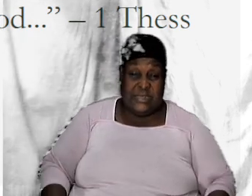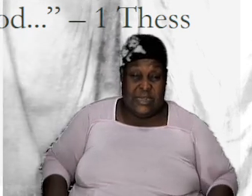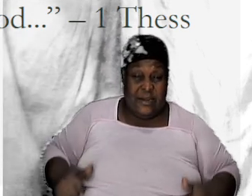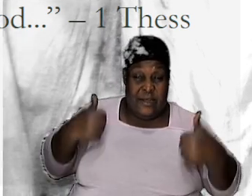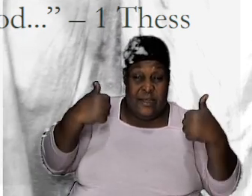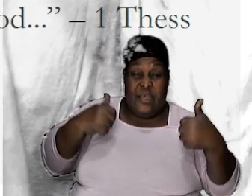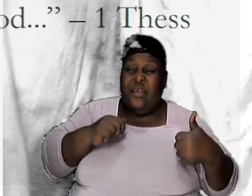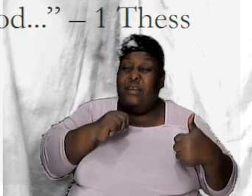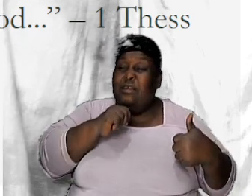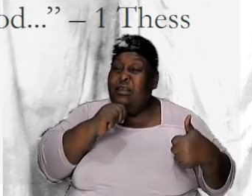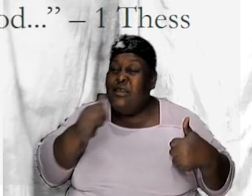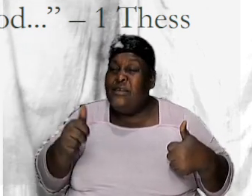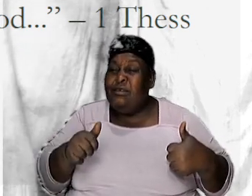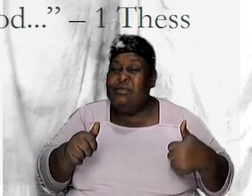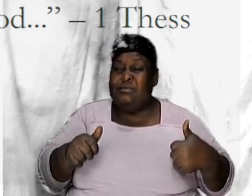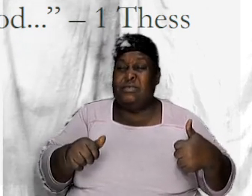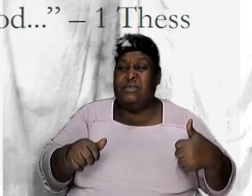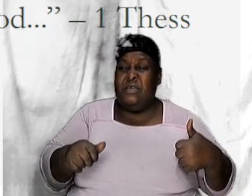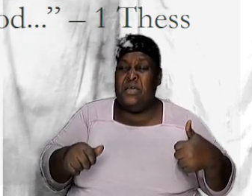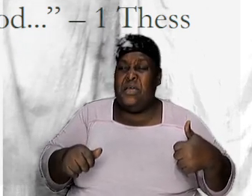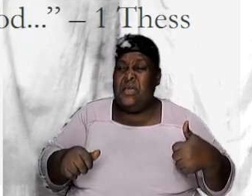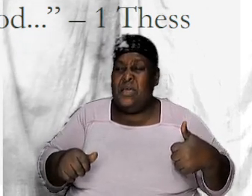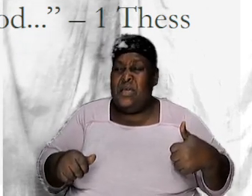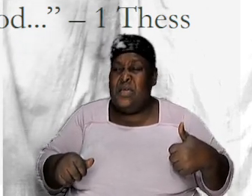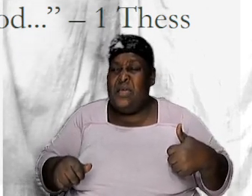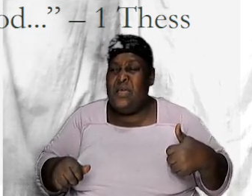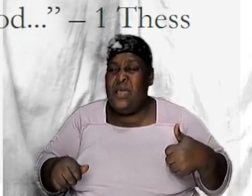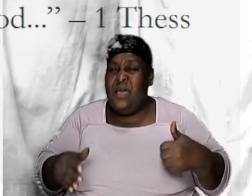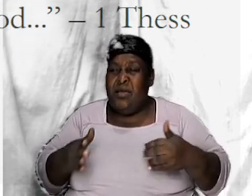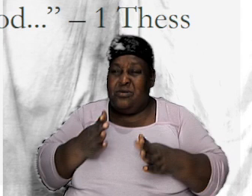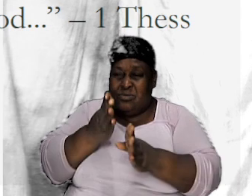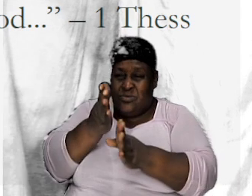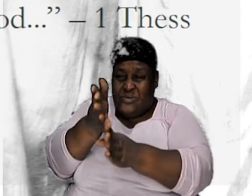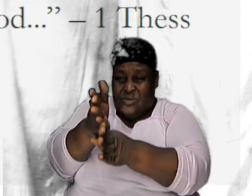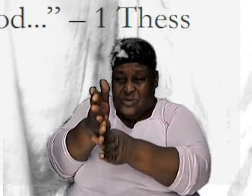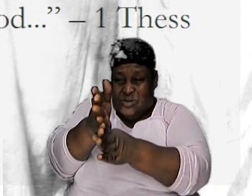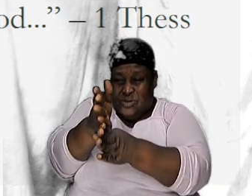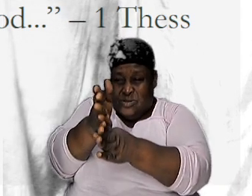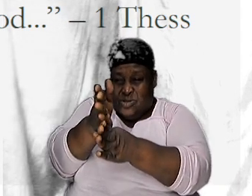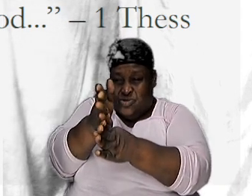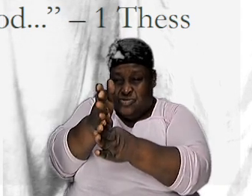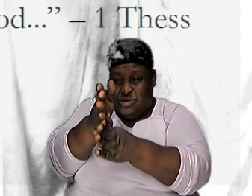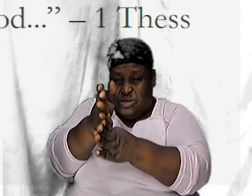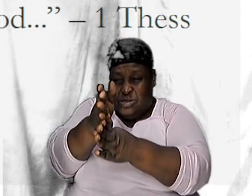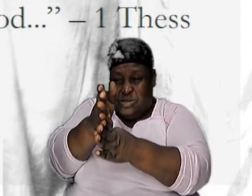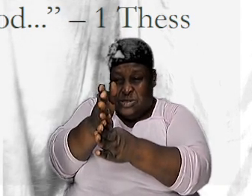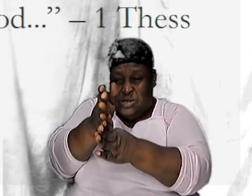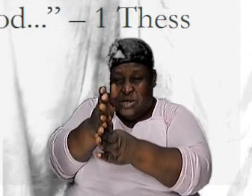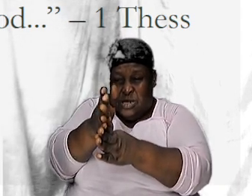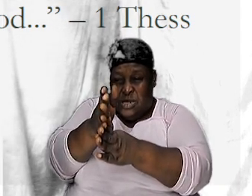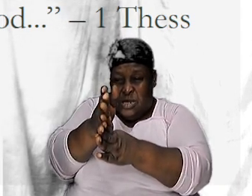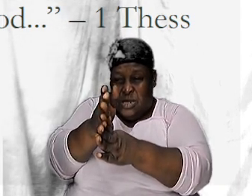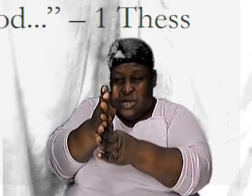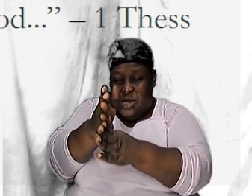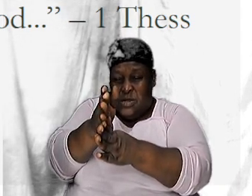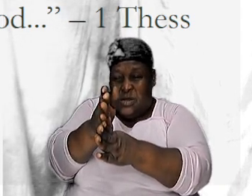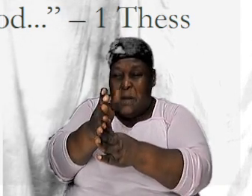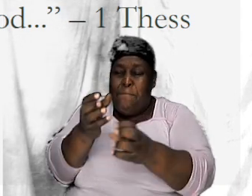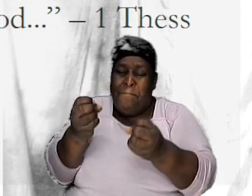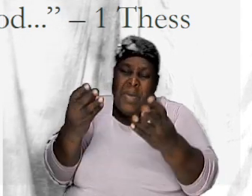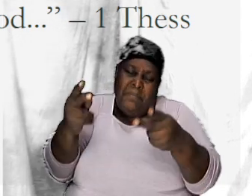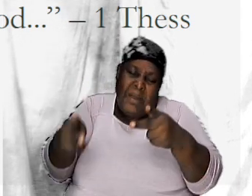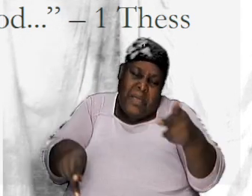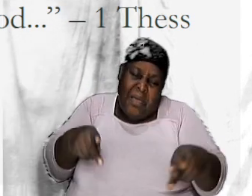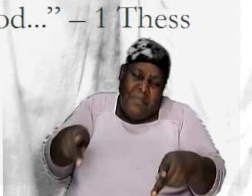The Christian walk is not a linear walk. Linear means a straight line. Amen. A lot of people, when they get saved, you're